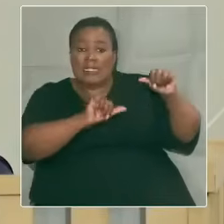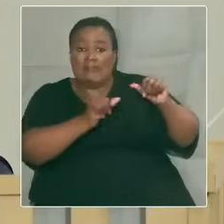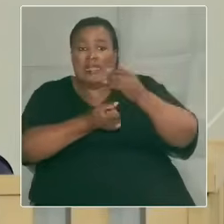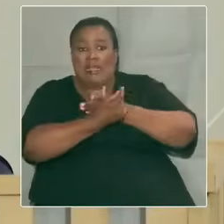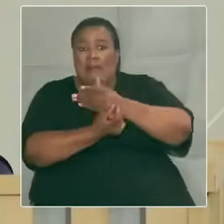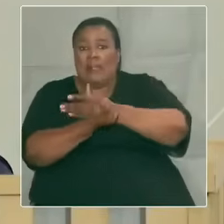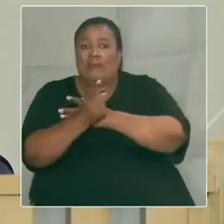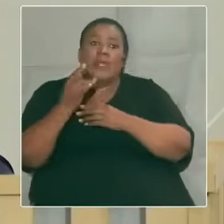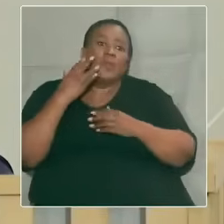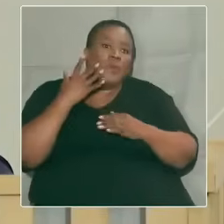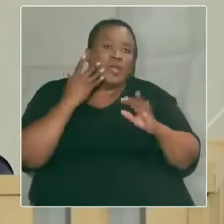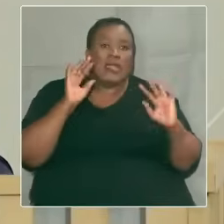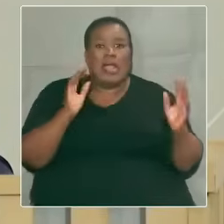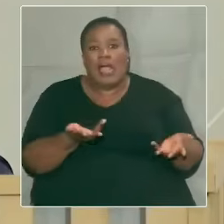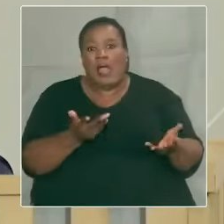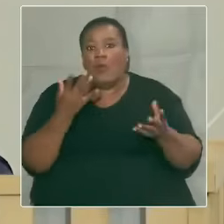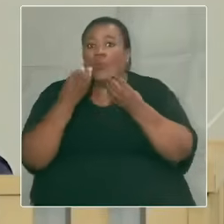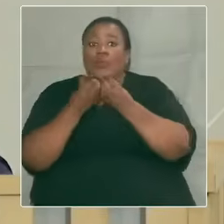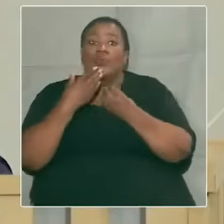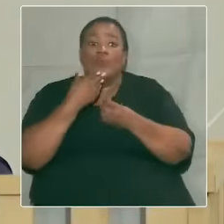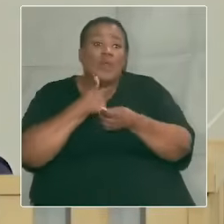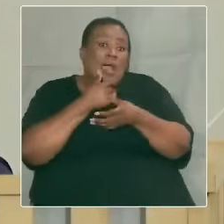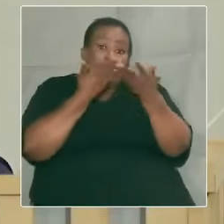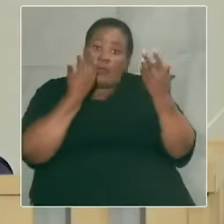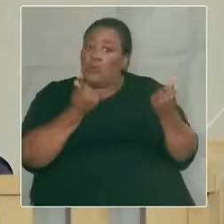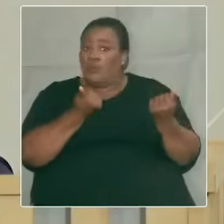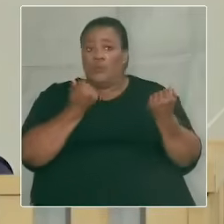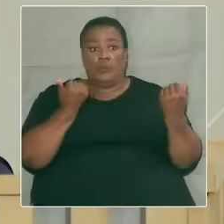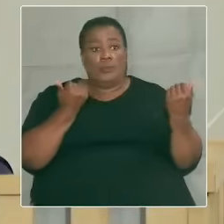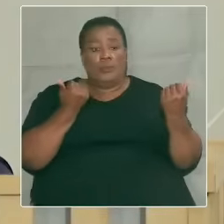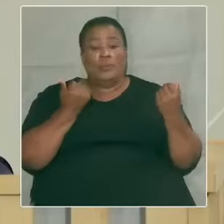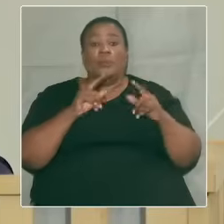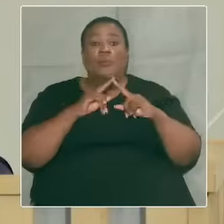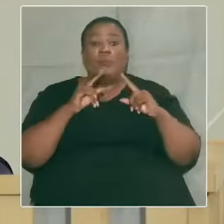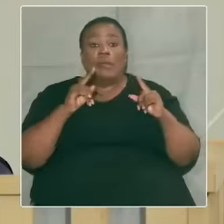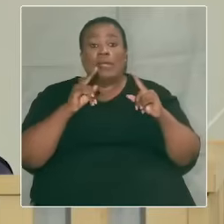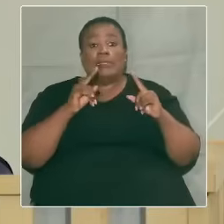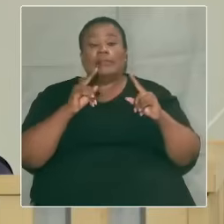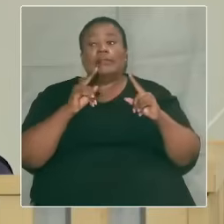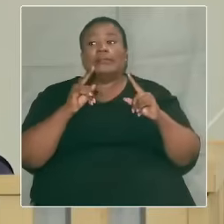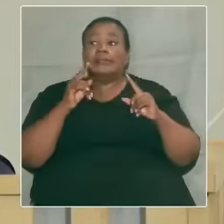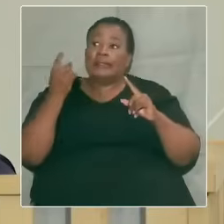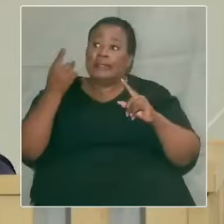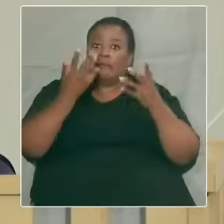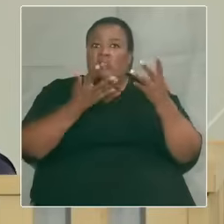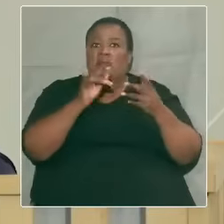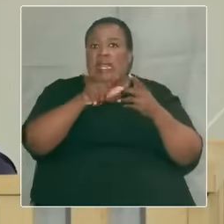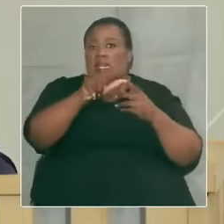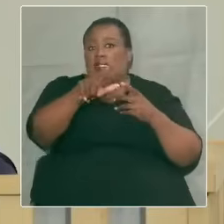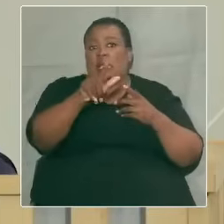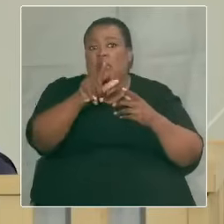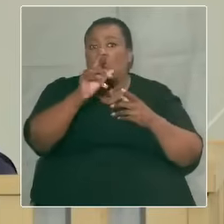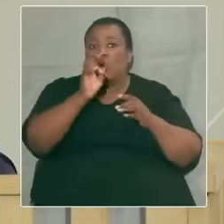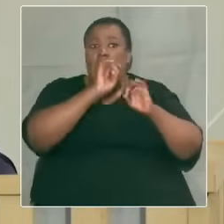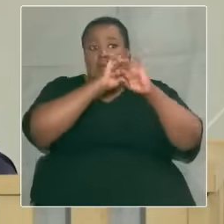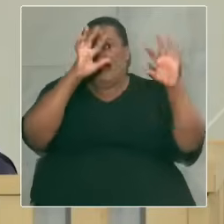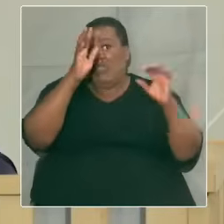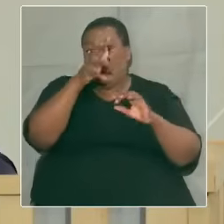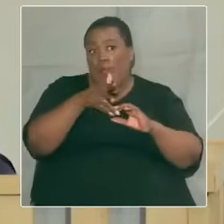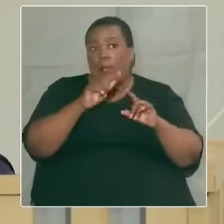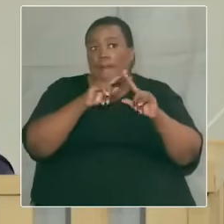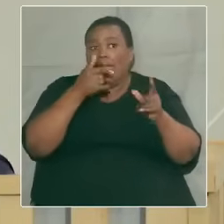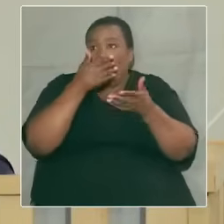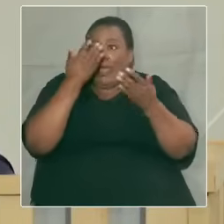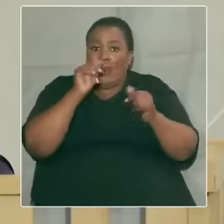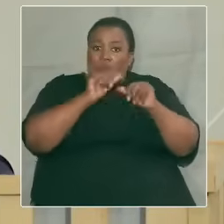done, with who, I don't know. Well, probably that may come later, but I don't know what assessment